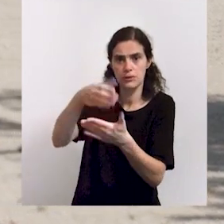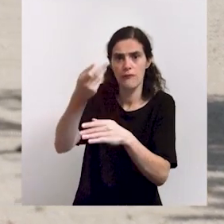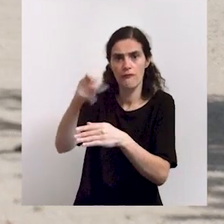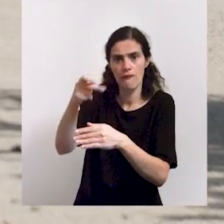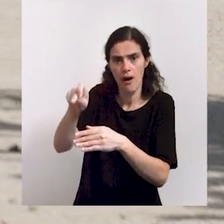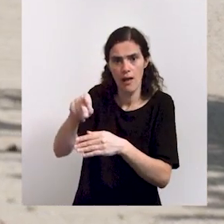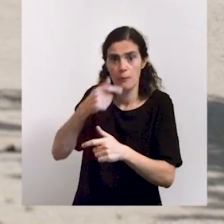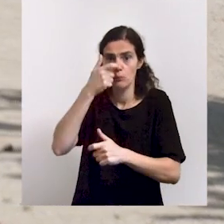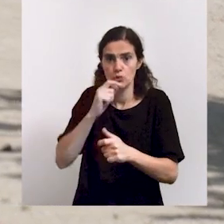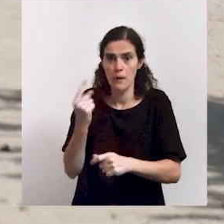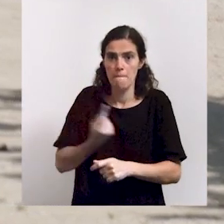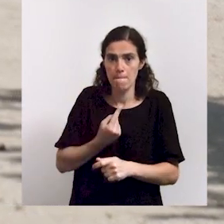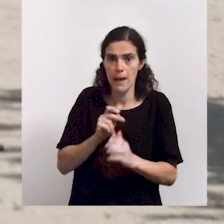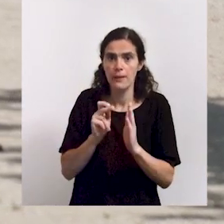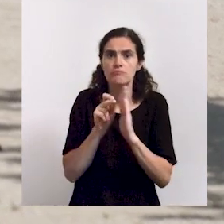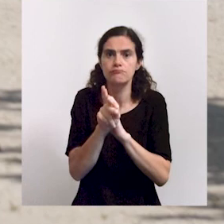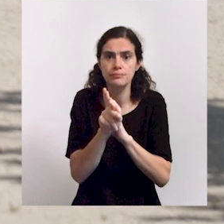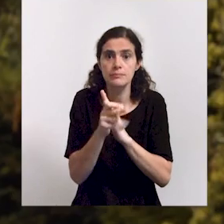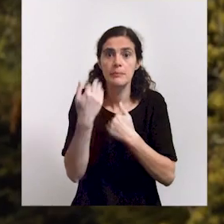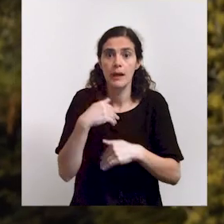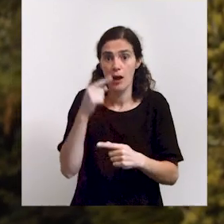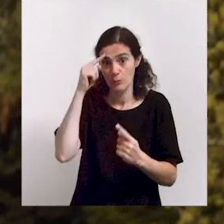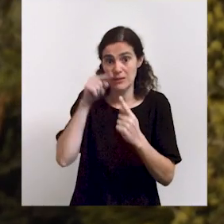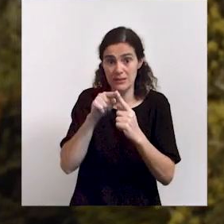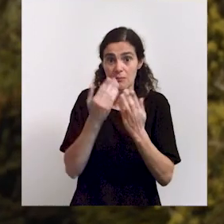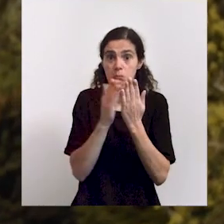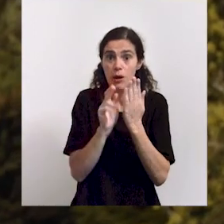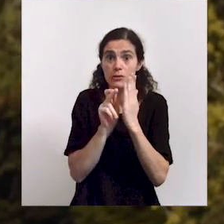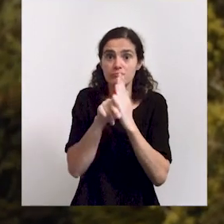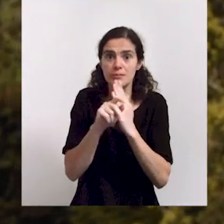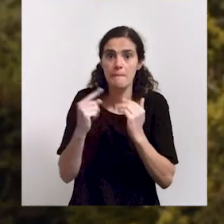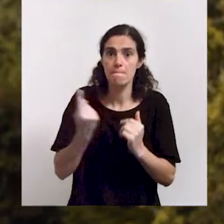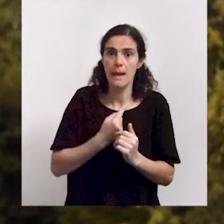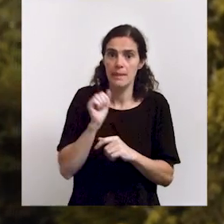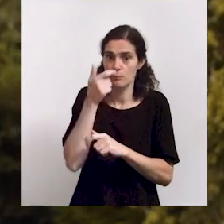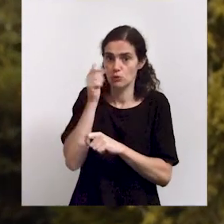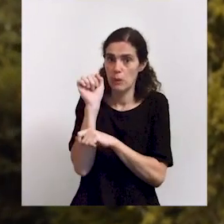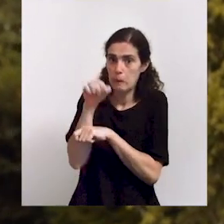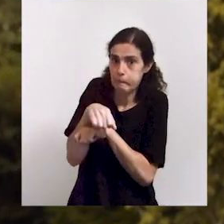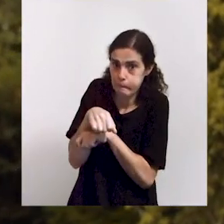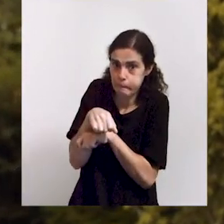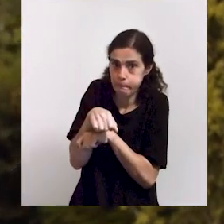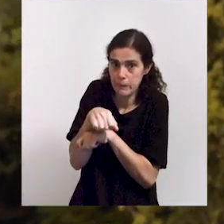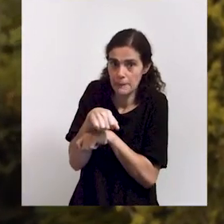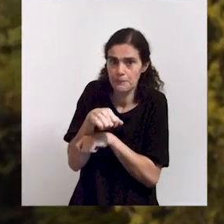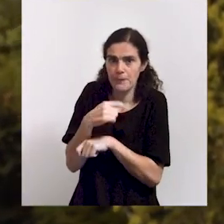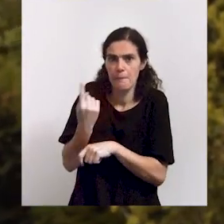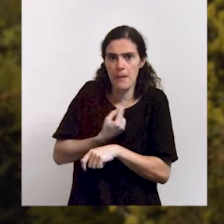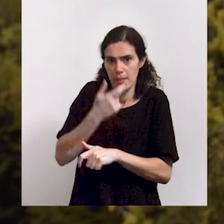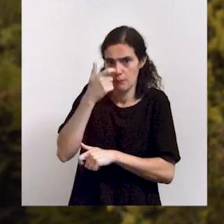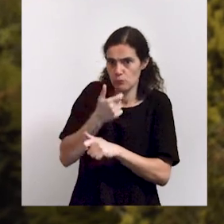that you have to go through, but in order to go through this door, you have to bend over. You have to